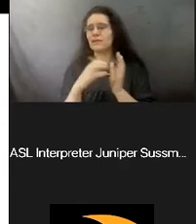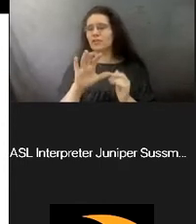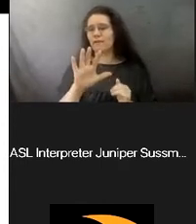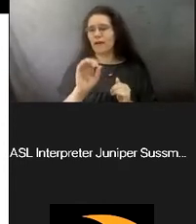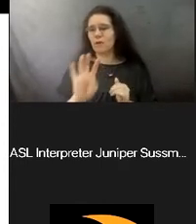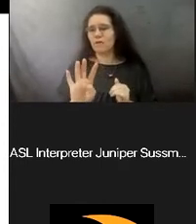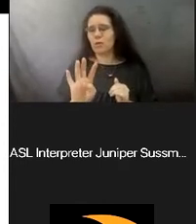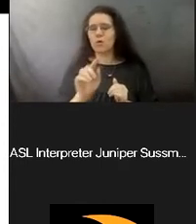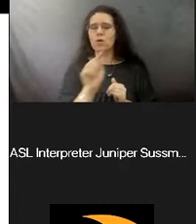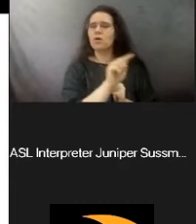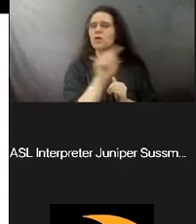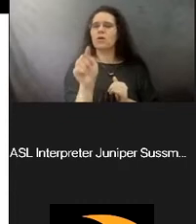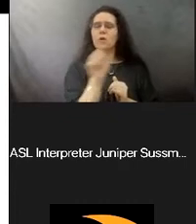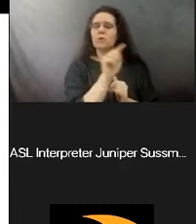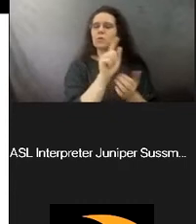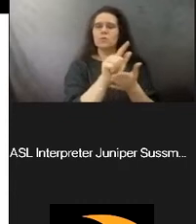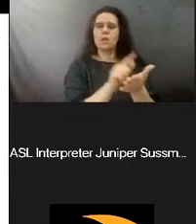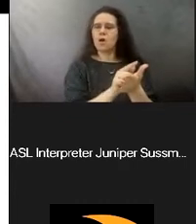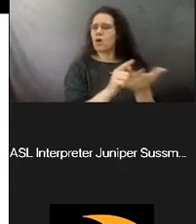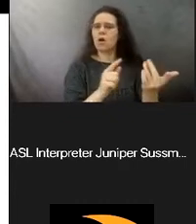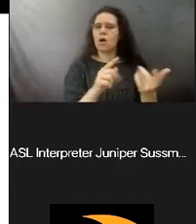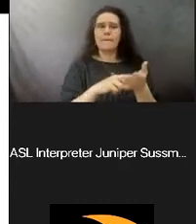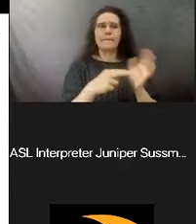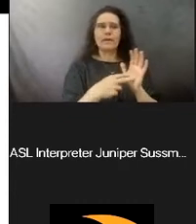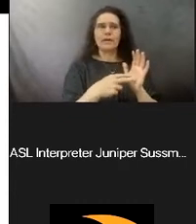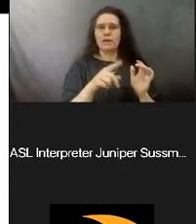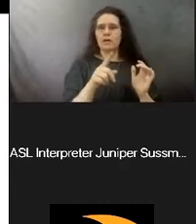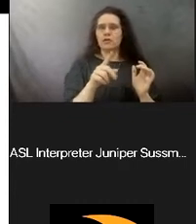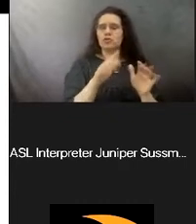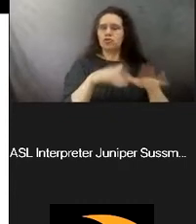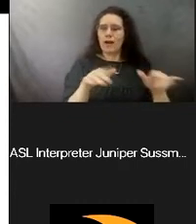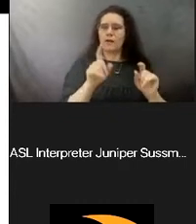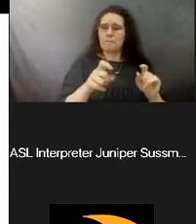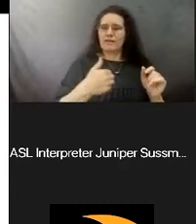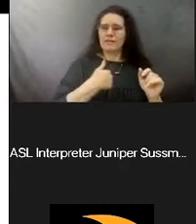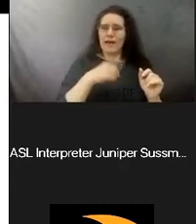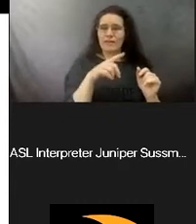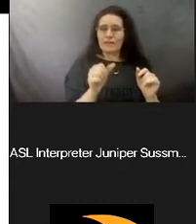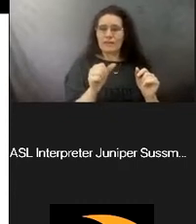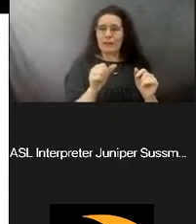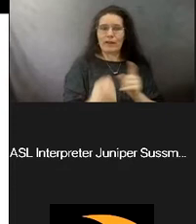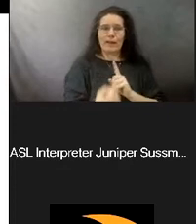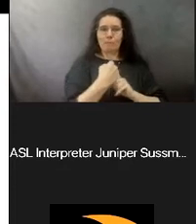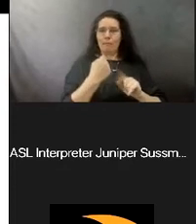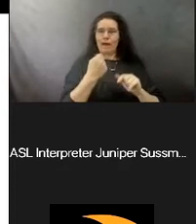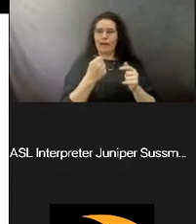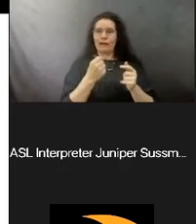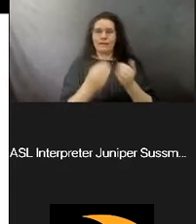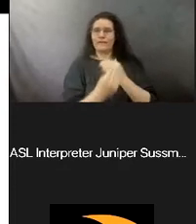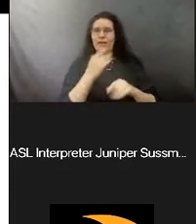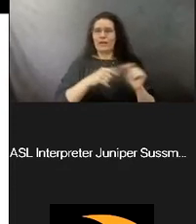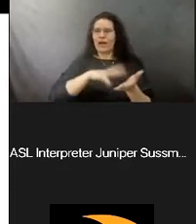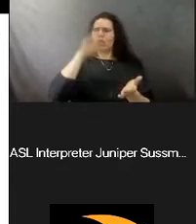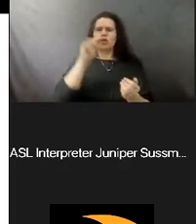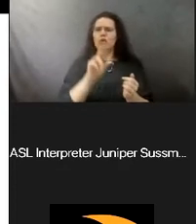have a disability that impacts their ability to learn in order to receive services and the protections of those laws. Under IDEA,